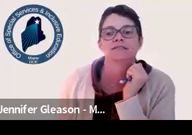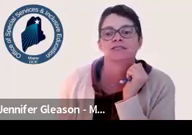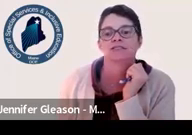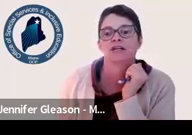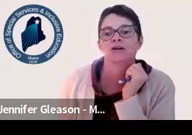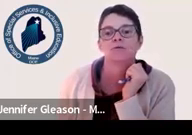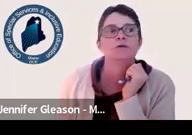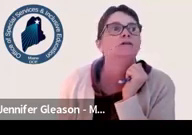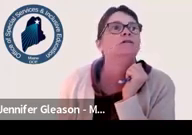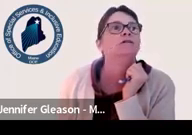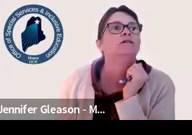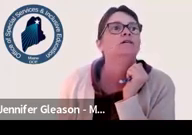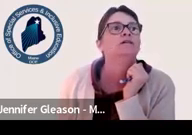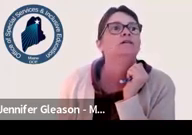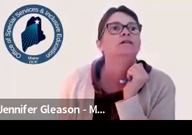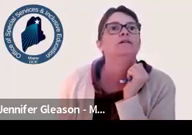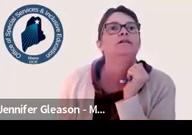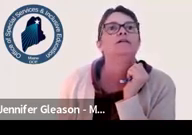than. So